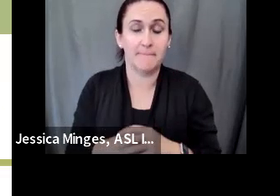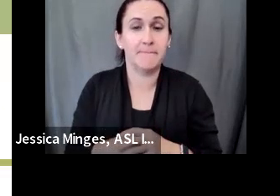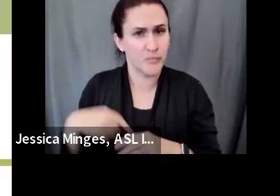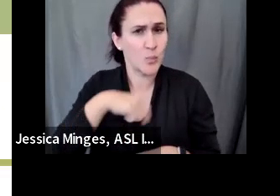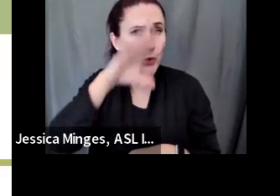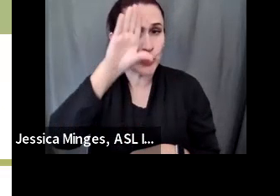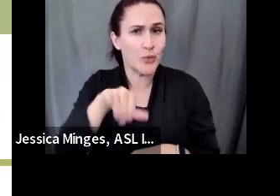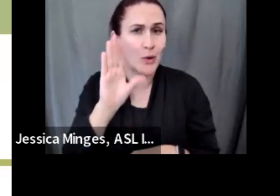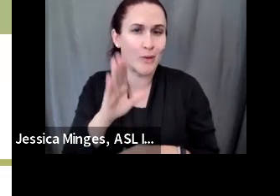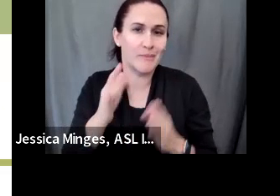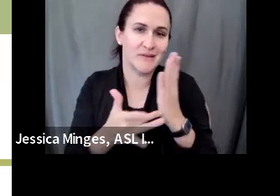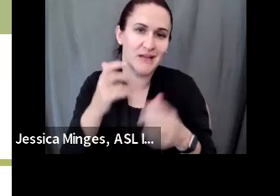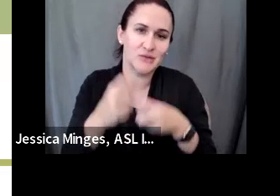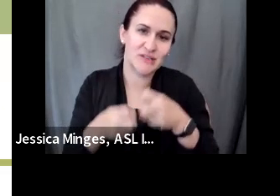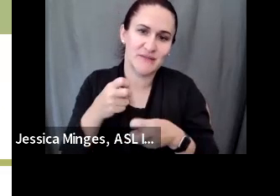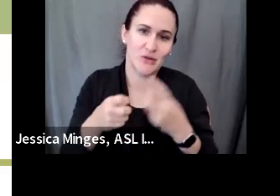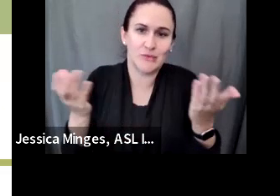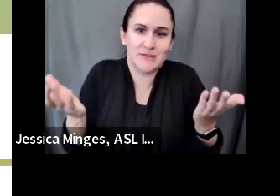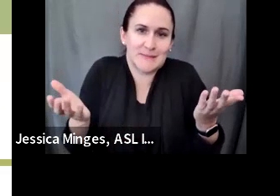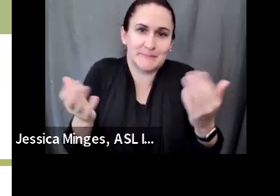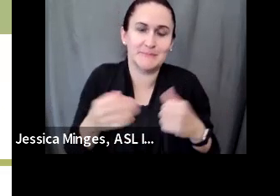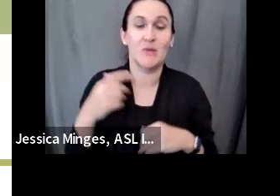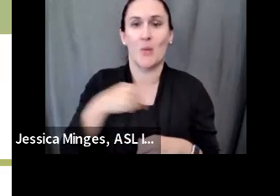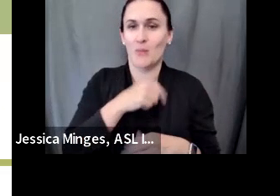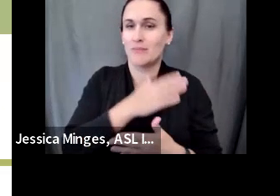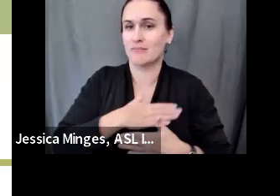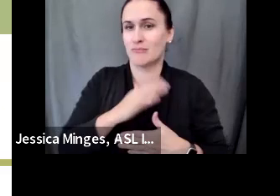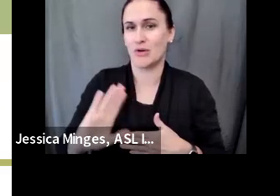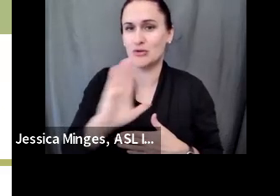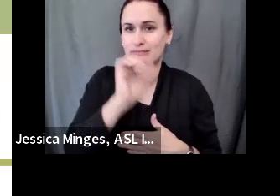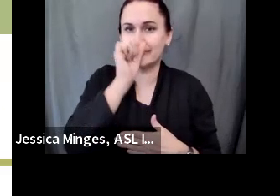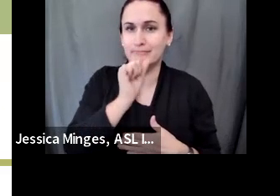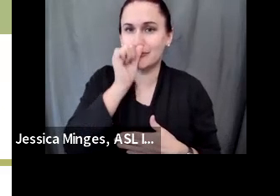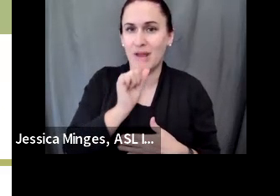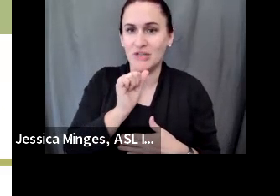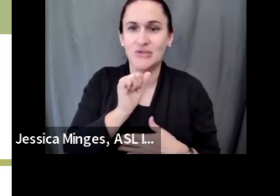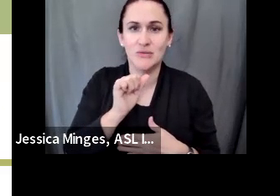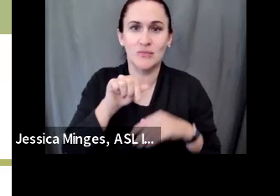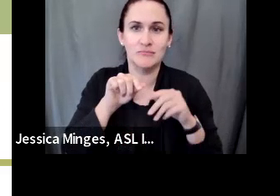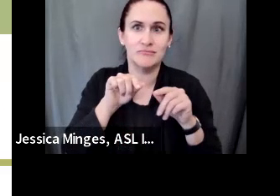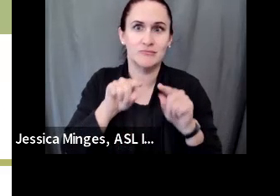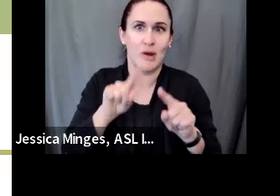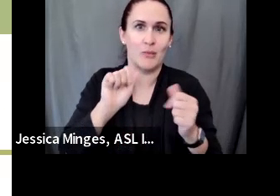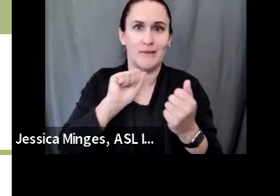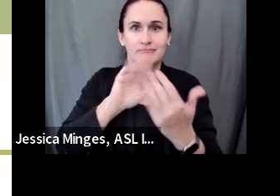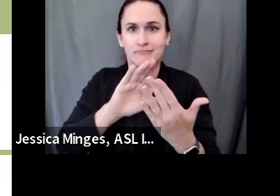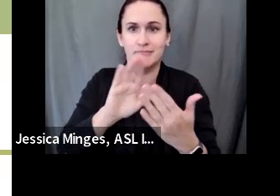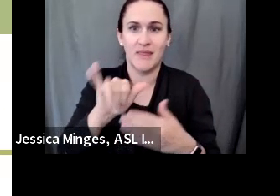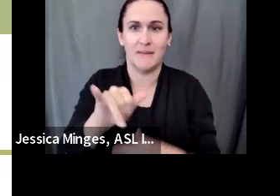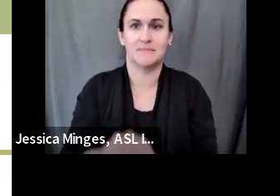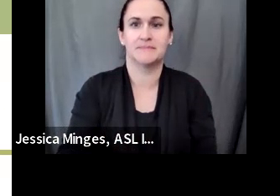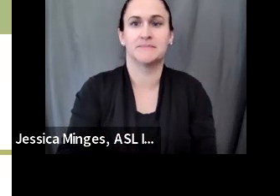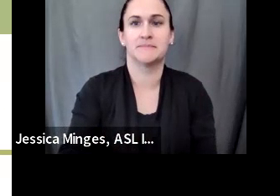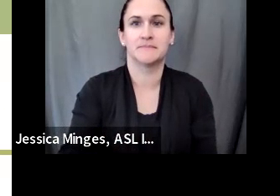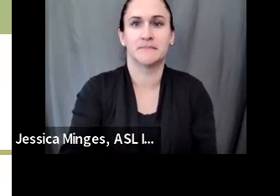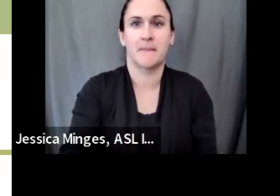there are going to be technical difficulties today, and we appreciate your patience as we encounter those.